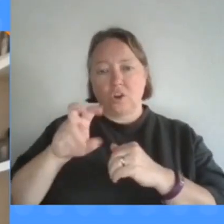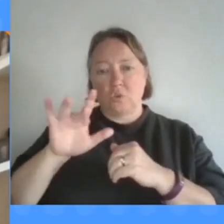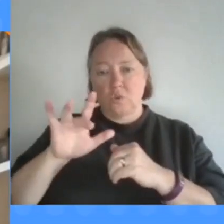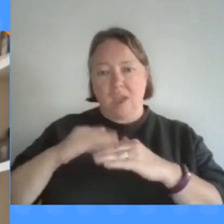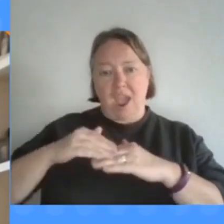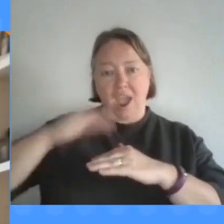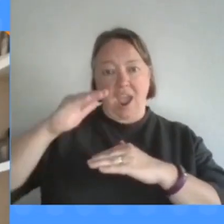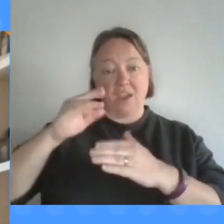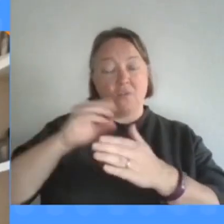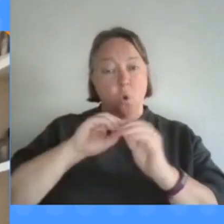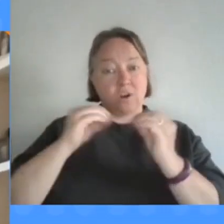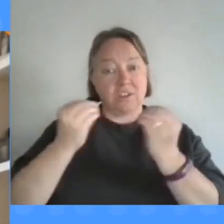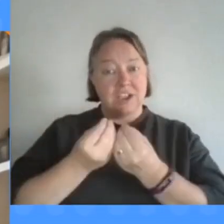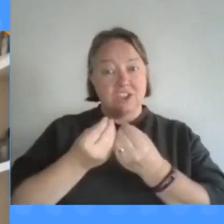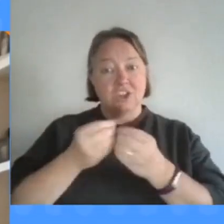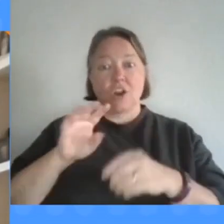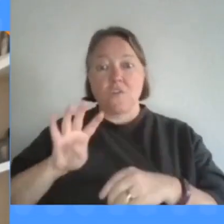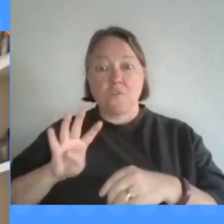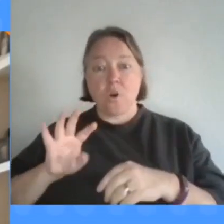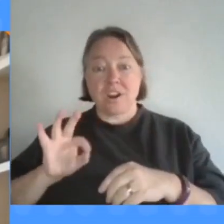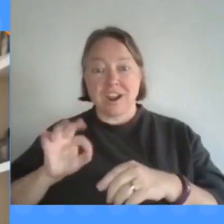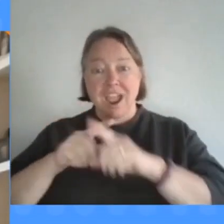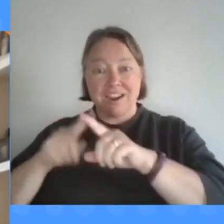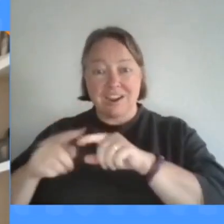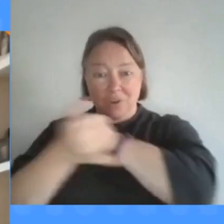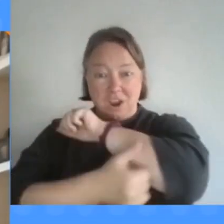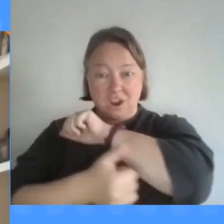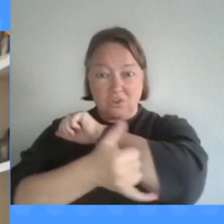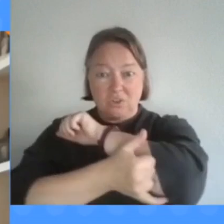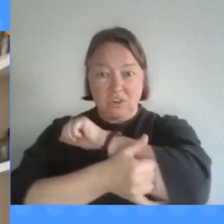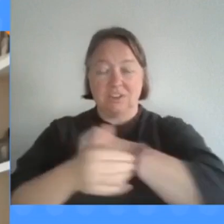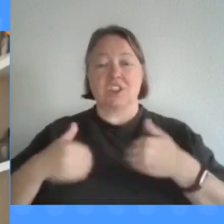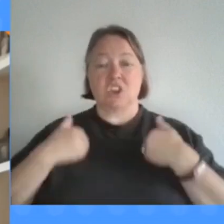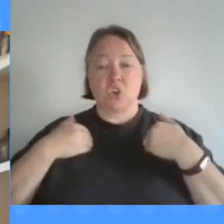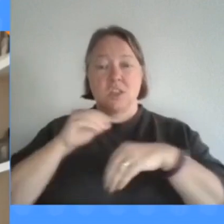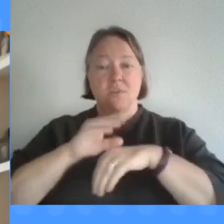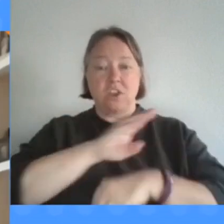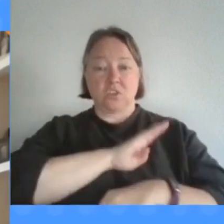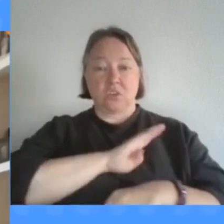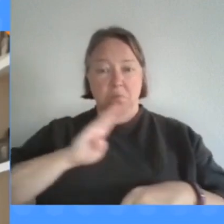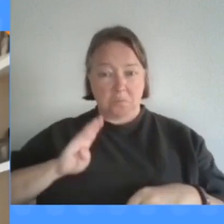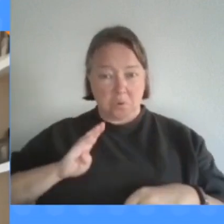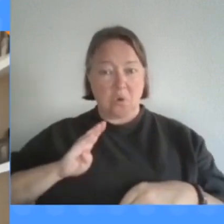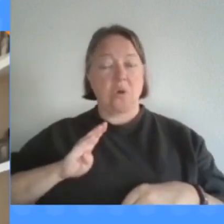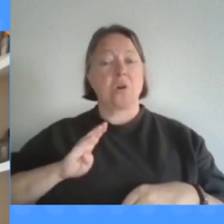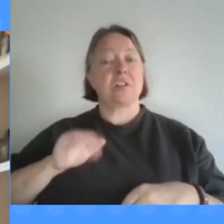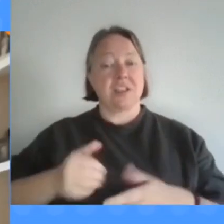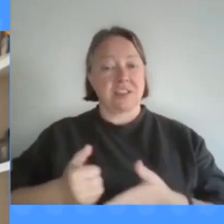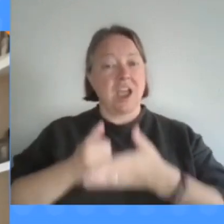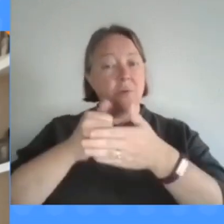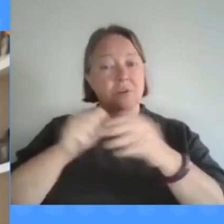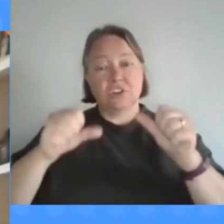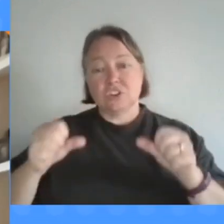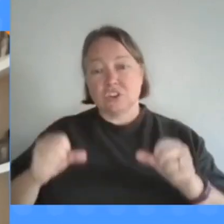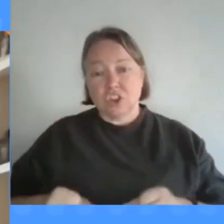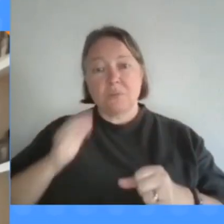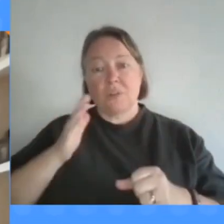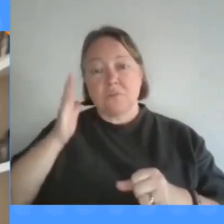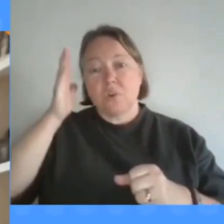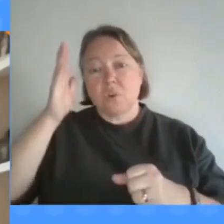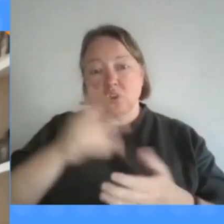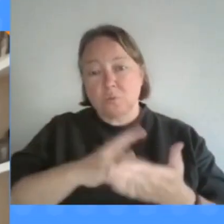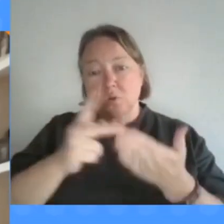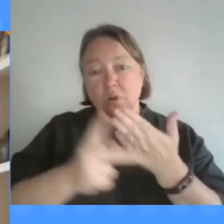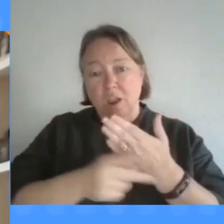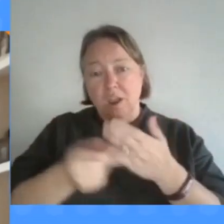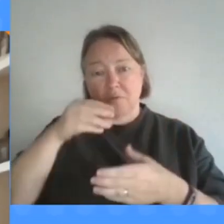organizations in 49 countries. Our Youth Advisory Board is helping shape the future of the platform from the